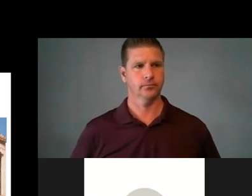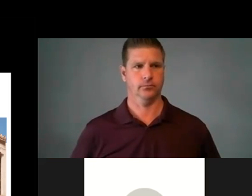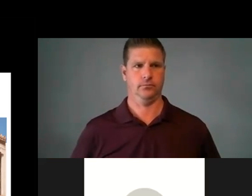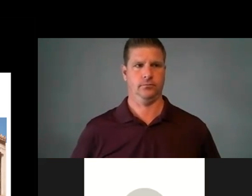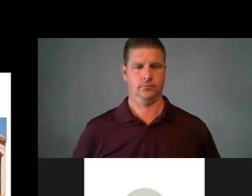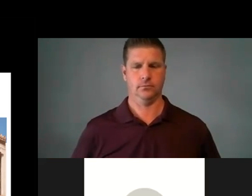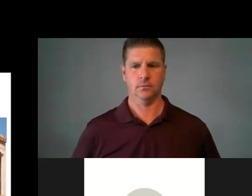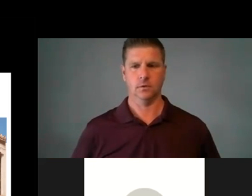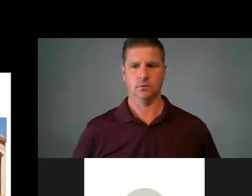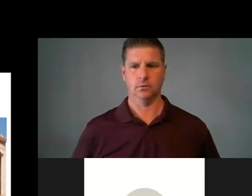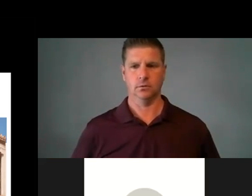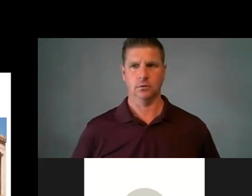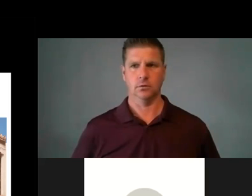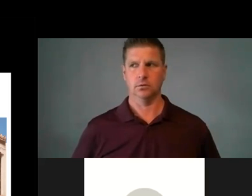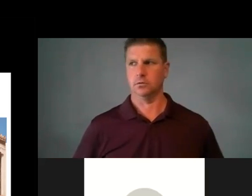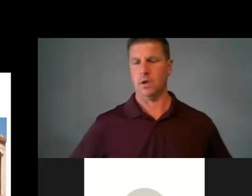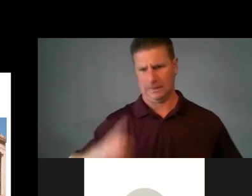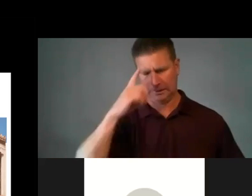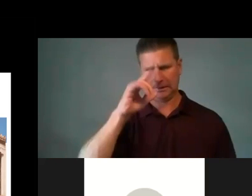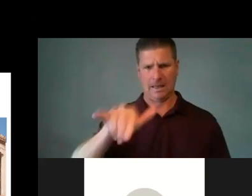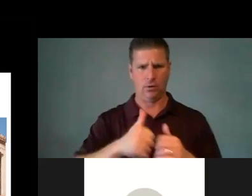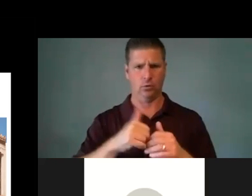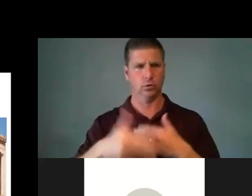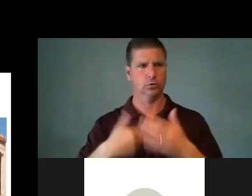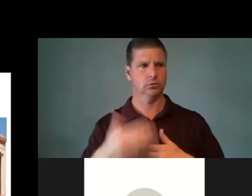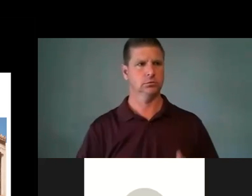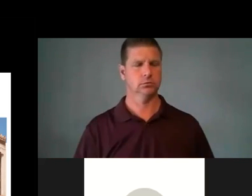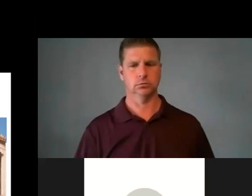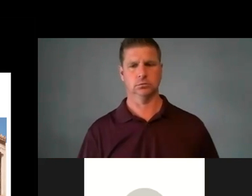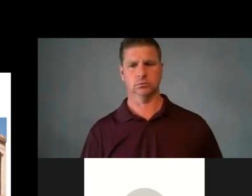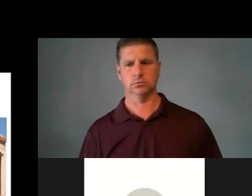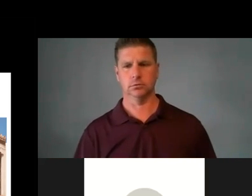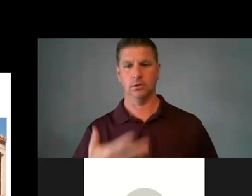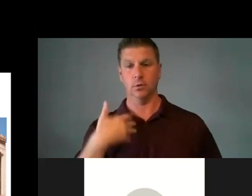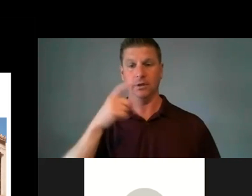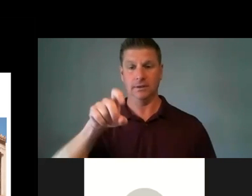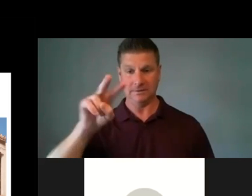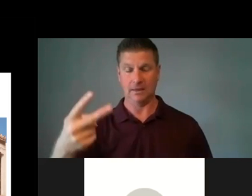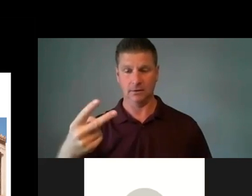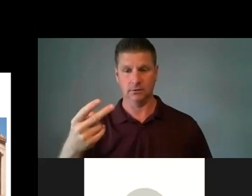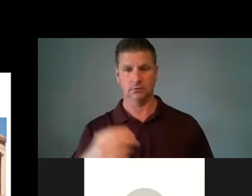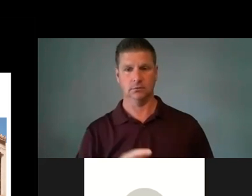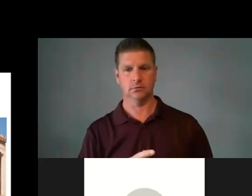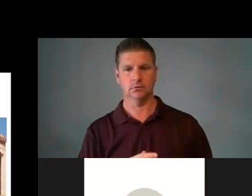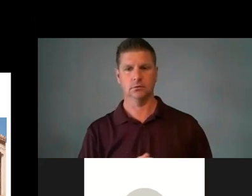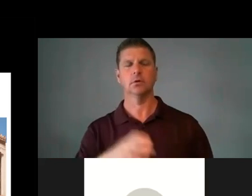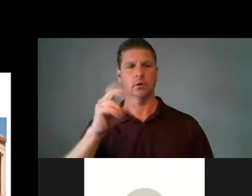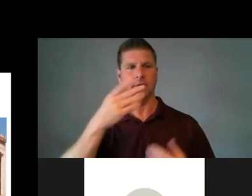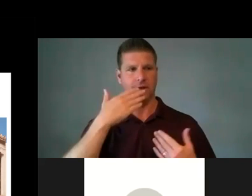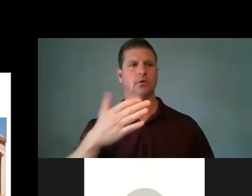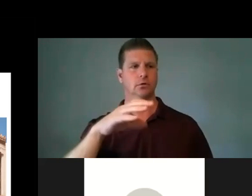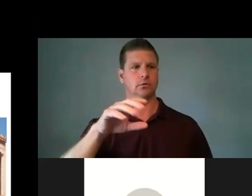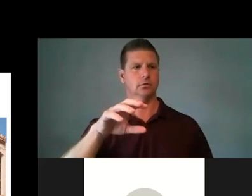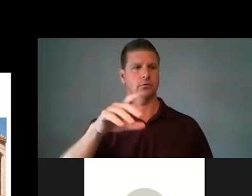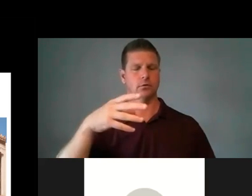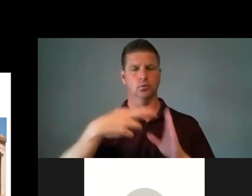I think that's how that should work. Agreed. Need a second. Okay. Thank you. Thank you,